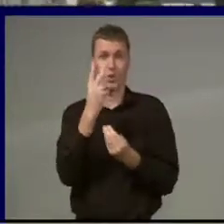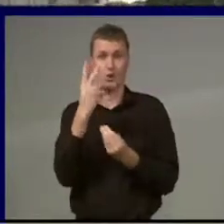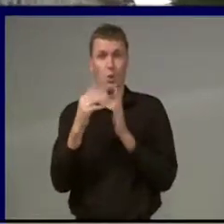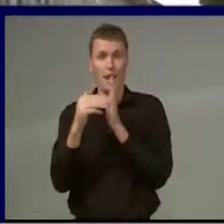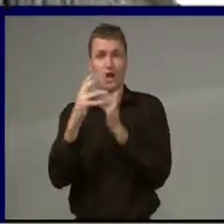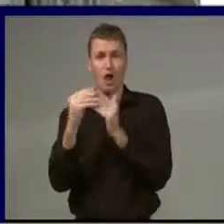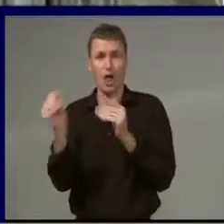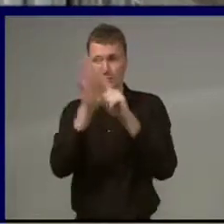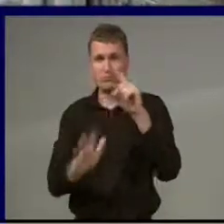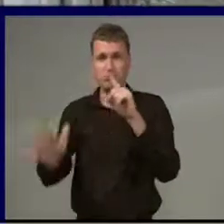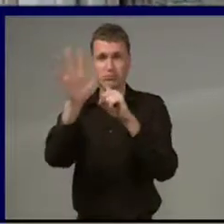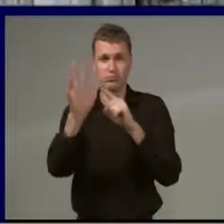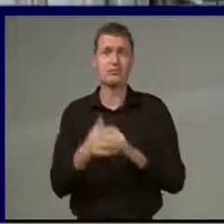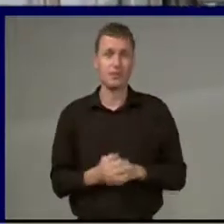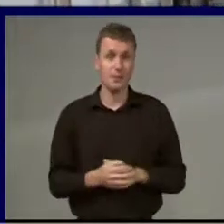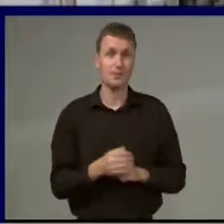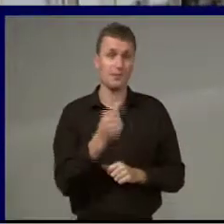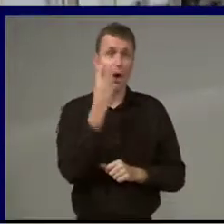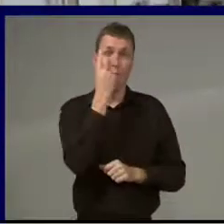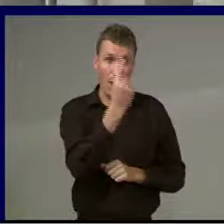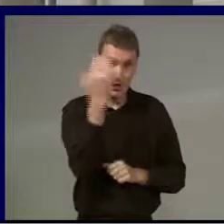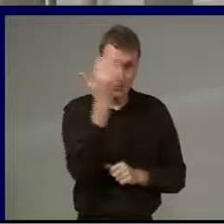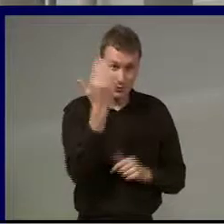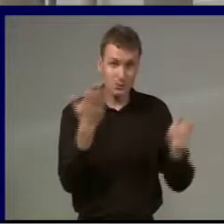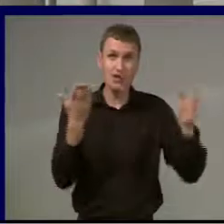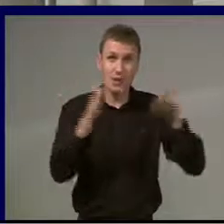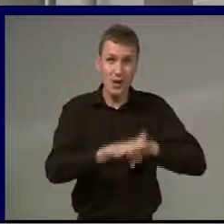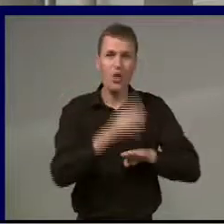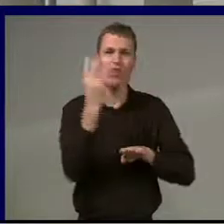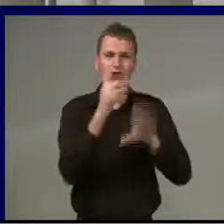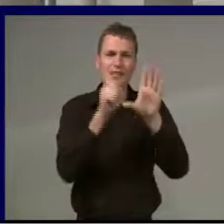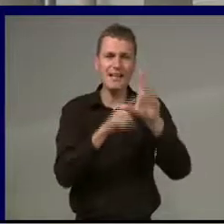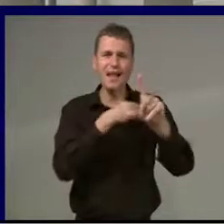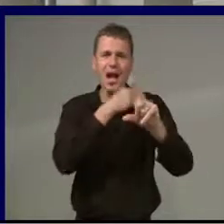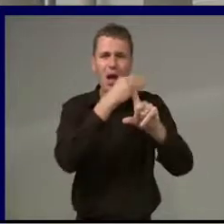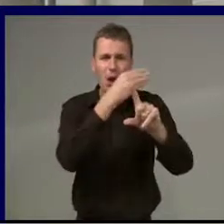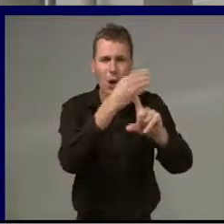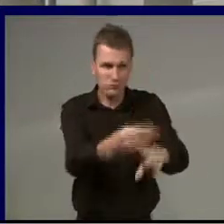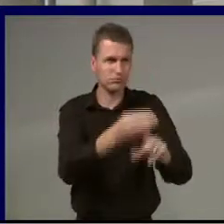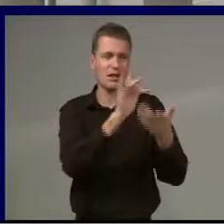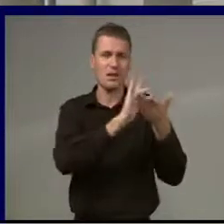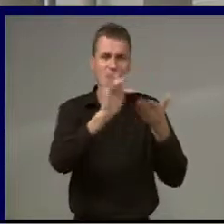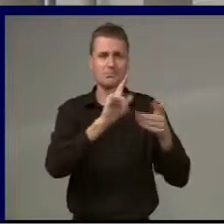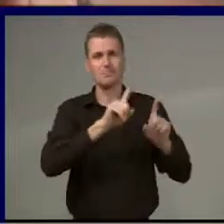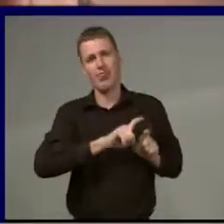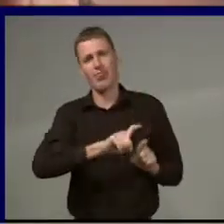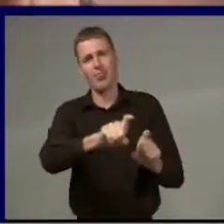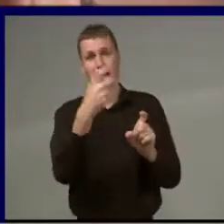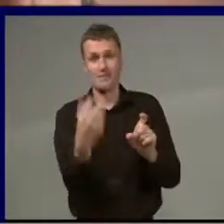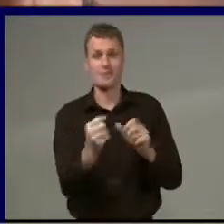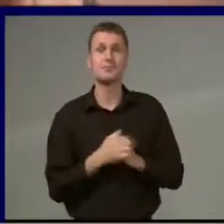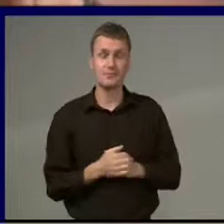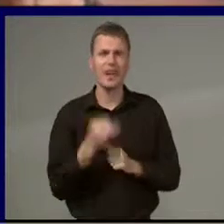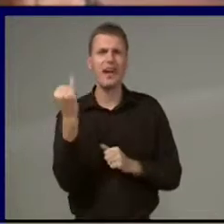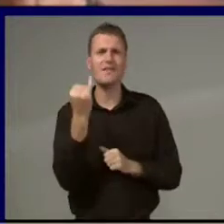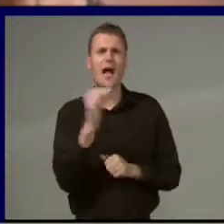the 52 schools in the process of being sold was shut down 13 years ago. Invercargill Mayor Tim Shadbolt has